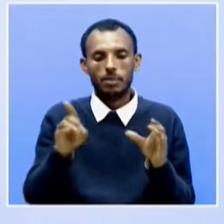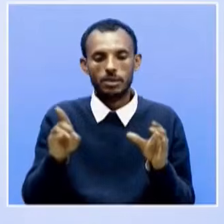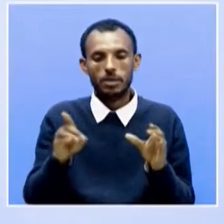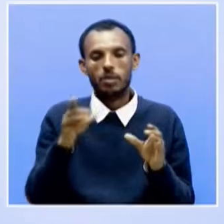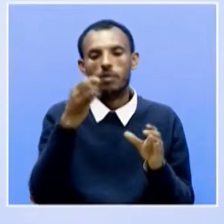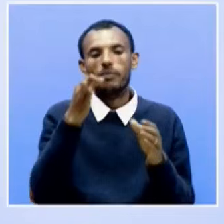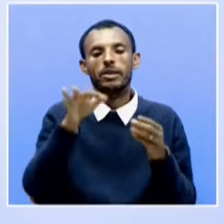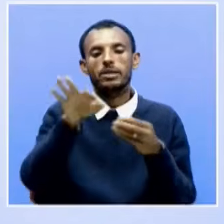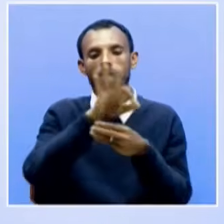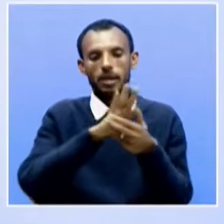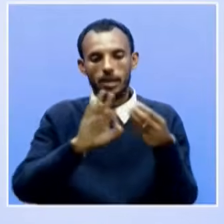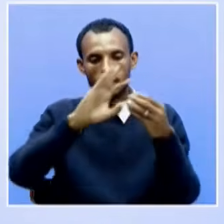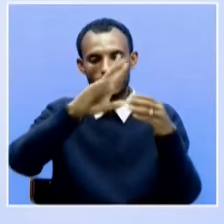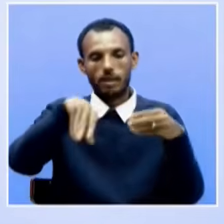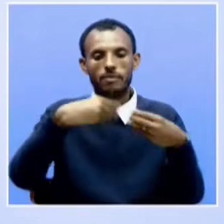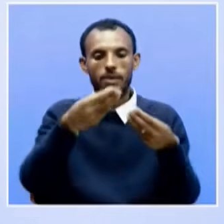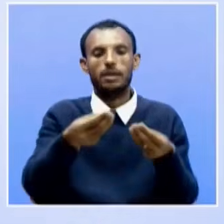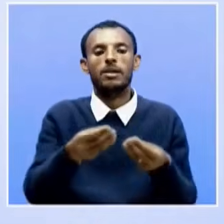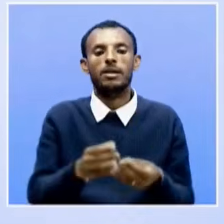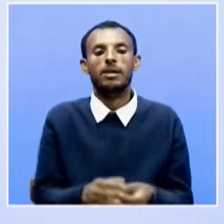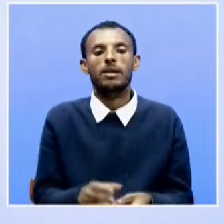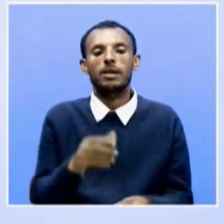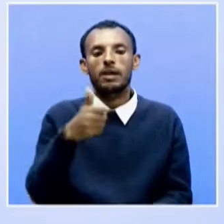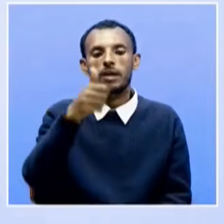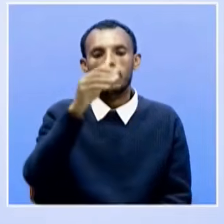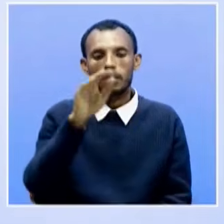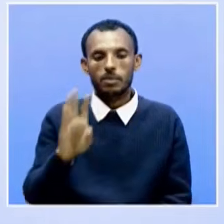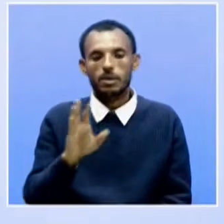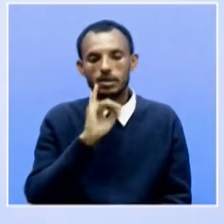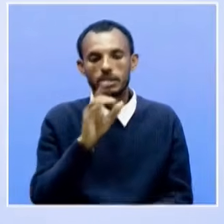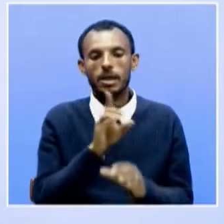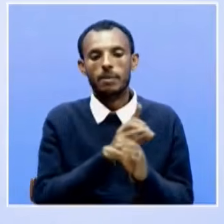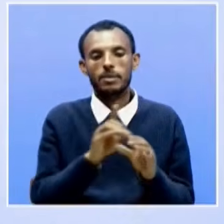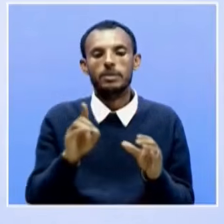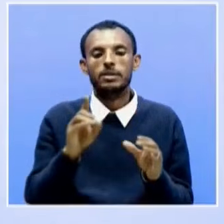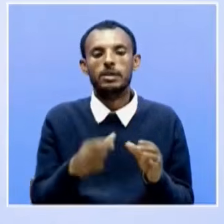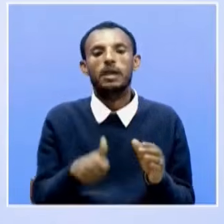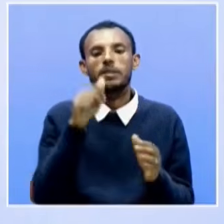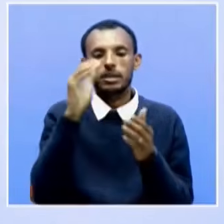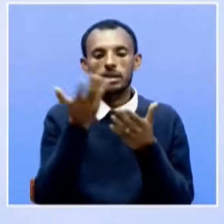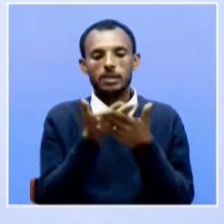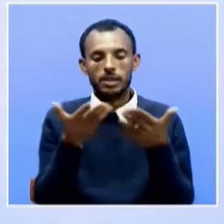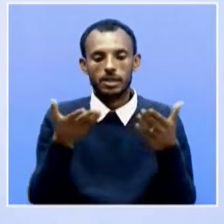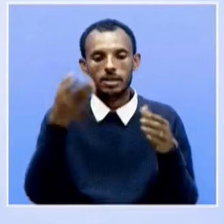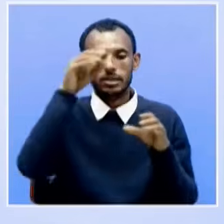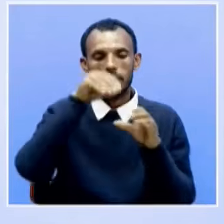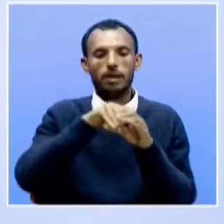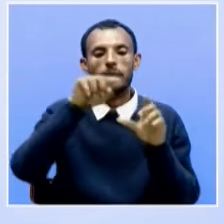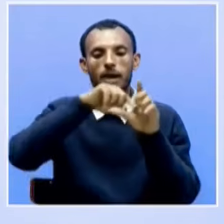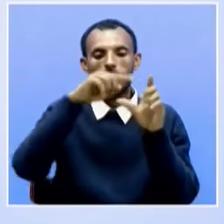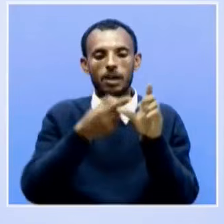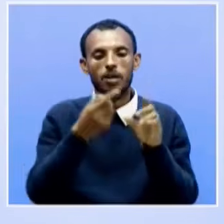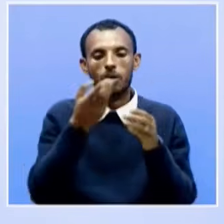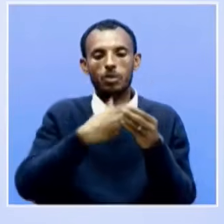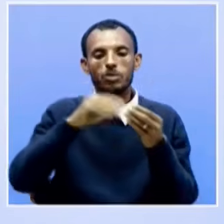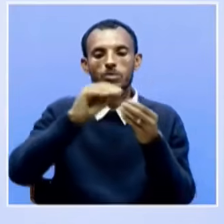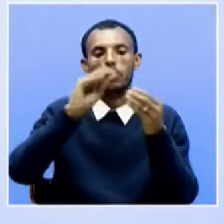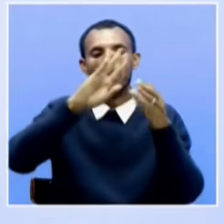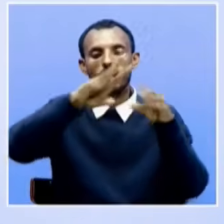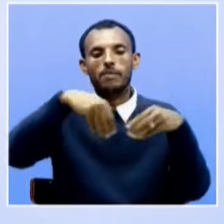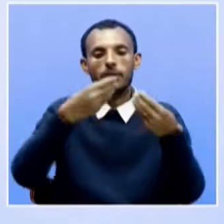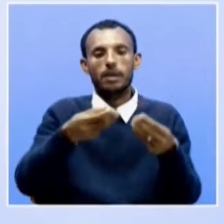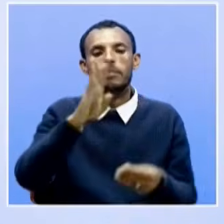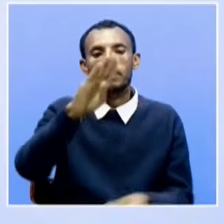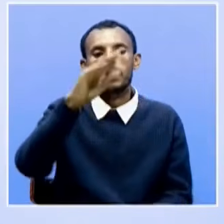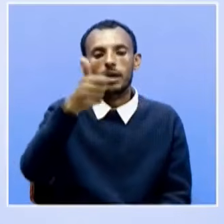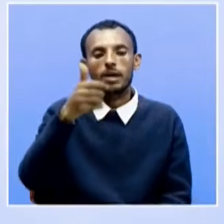a circle is given. Okay. AB is a diameter. The other thing, inscribed angle is also given. BAC